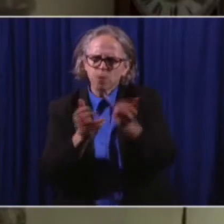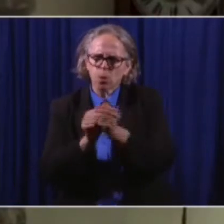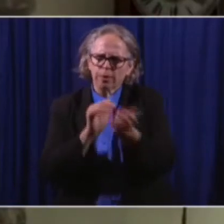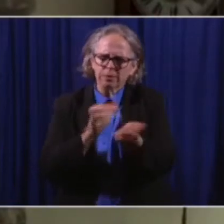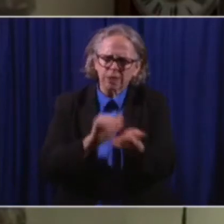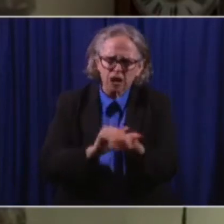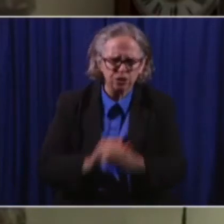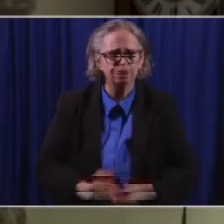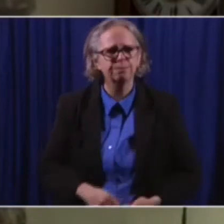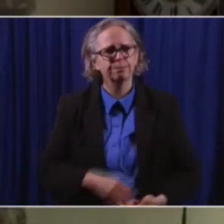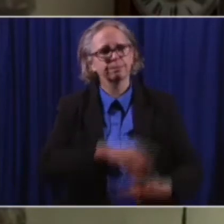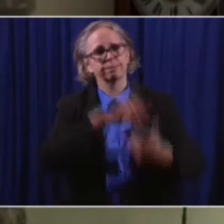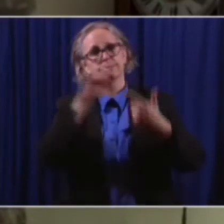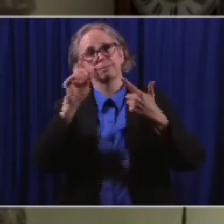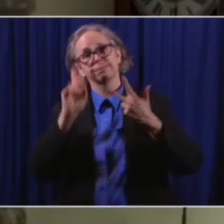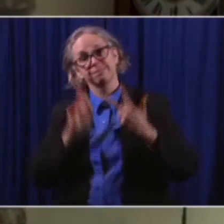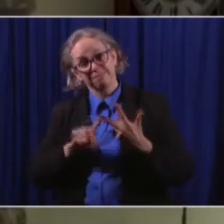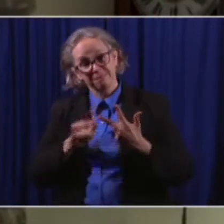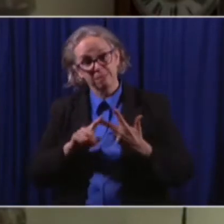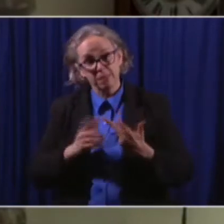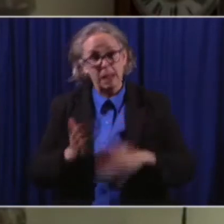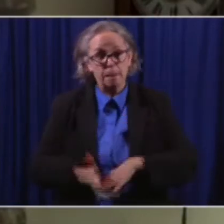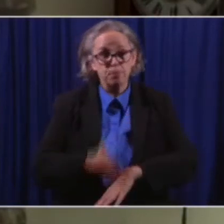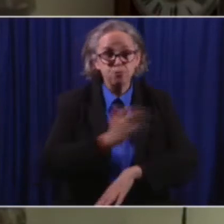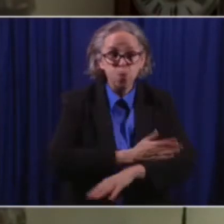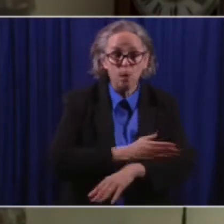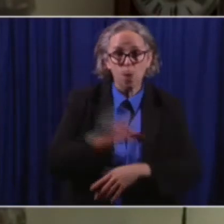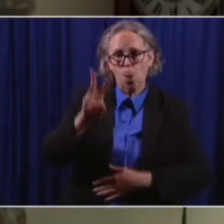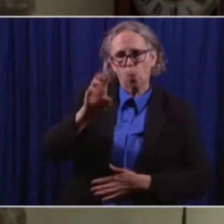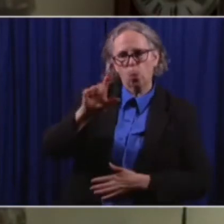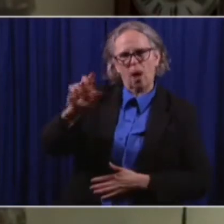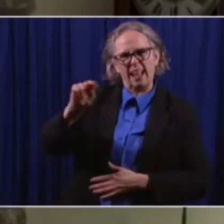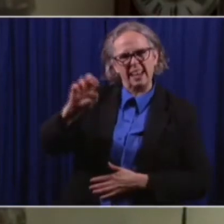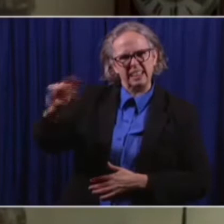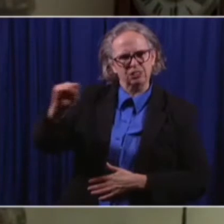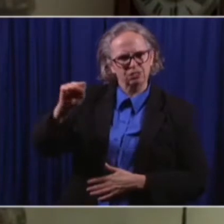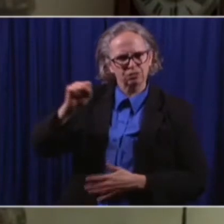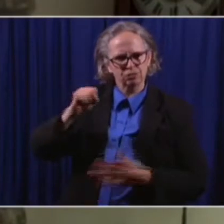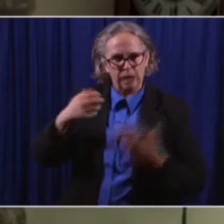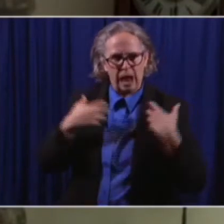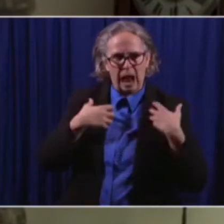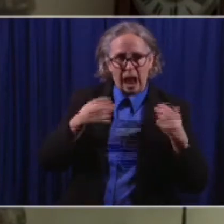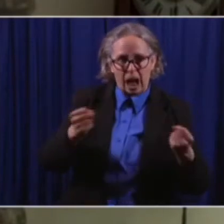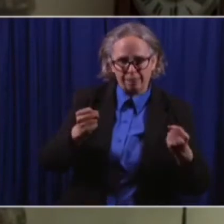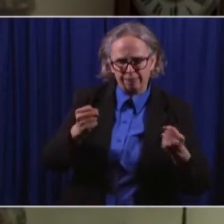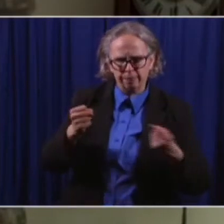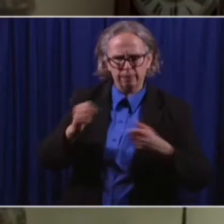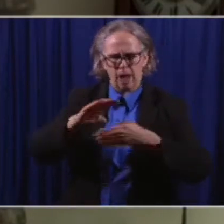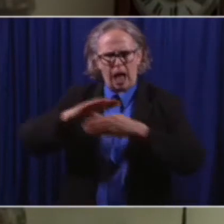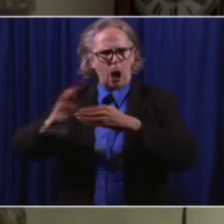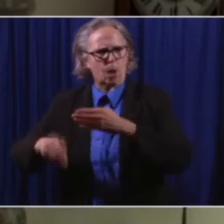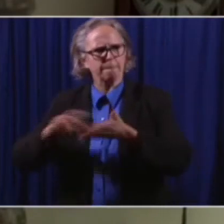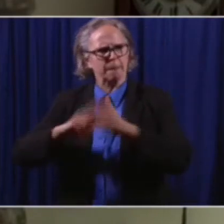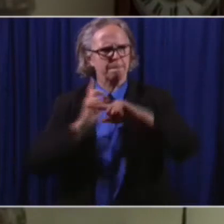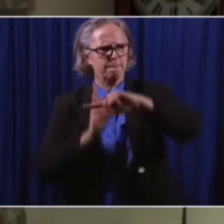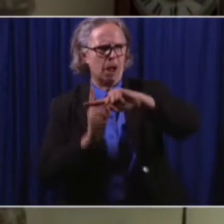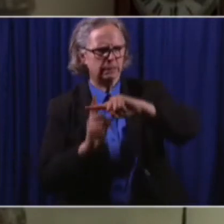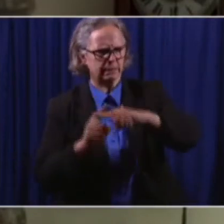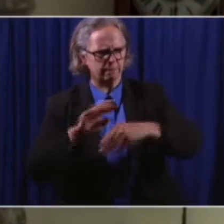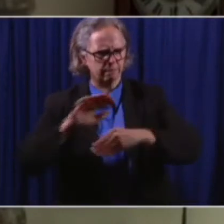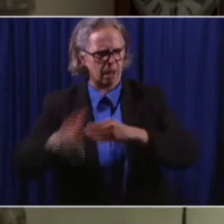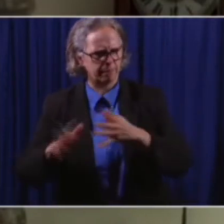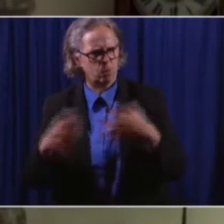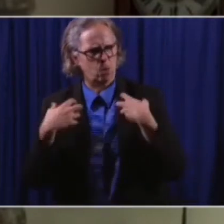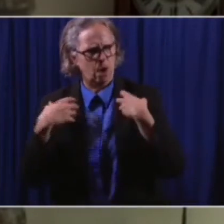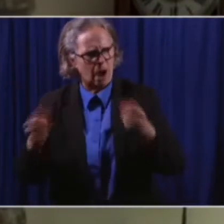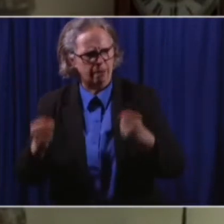3, improving wellness and health outcomes, getting in front of the problem, focusing on